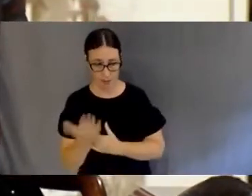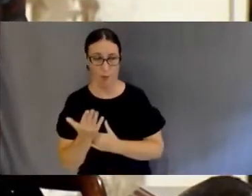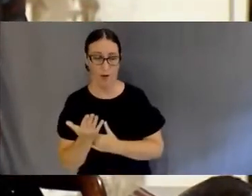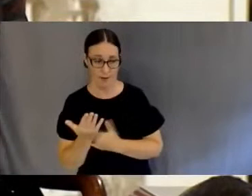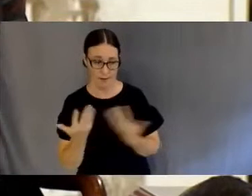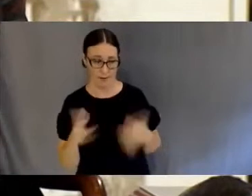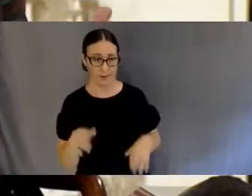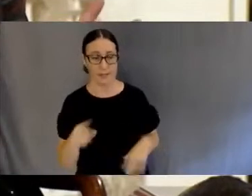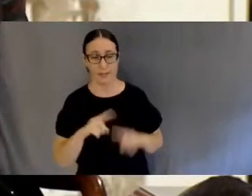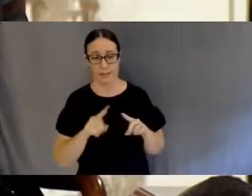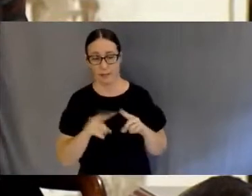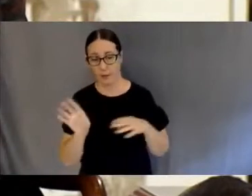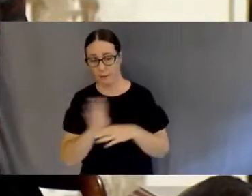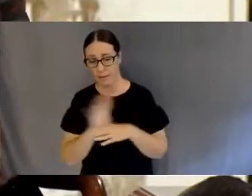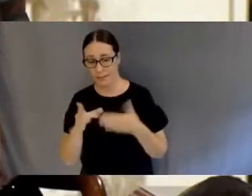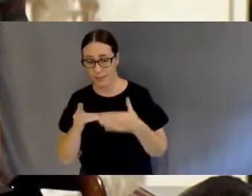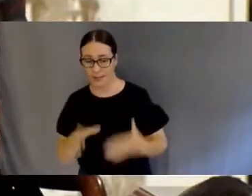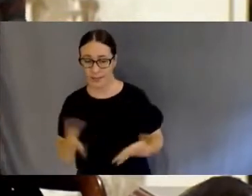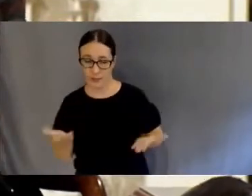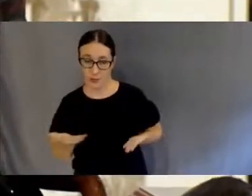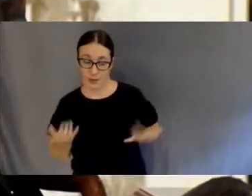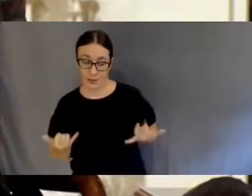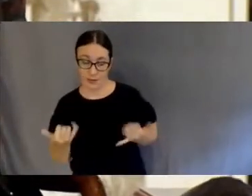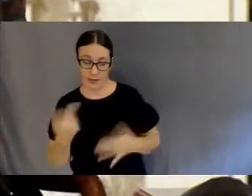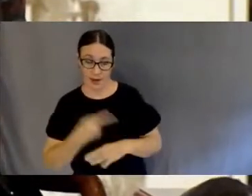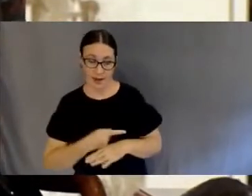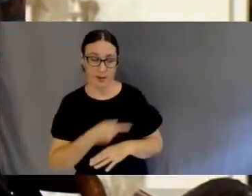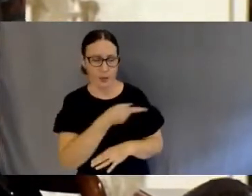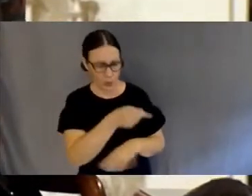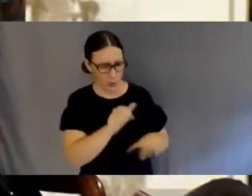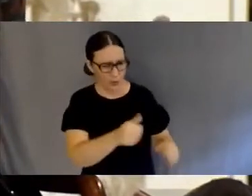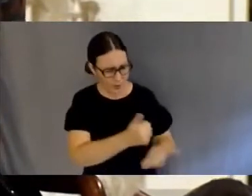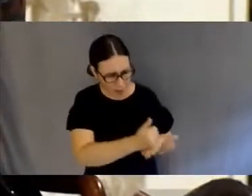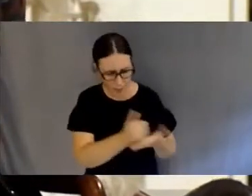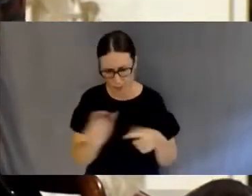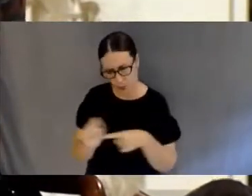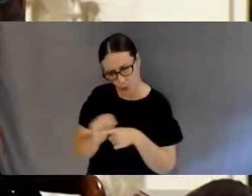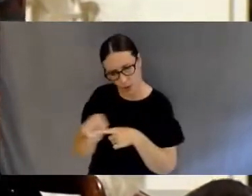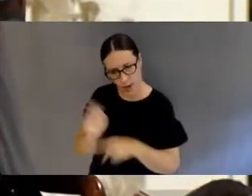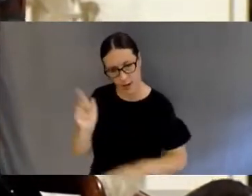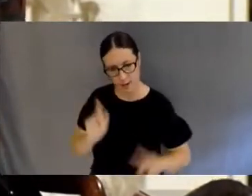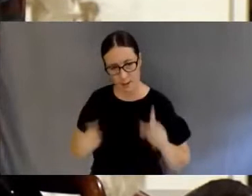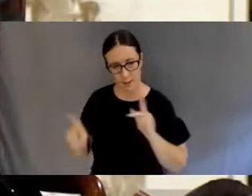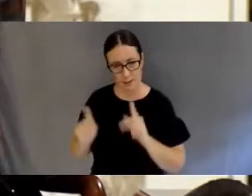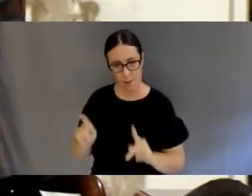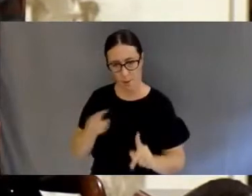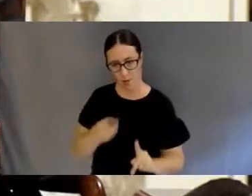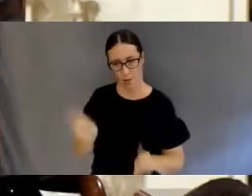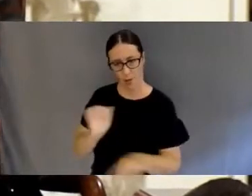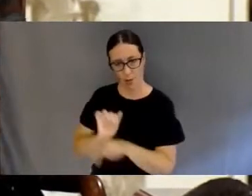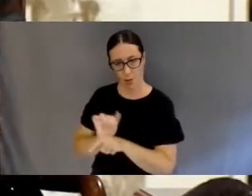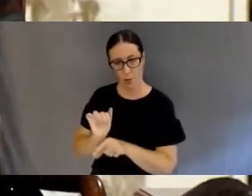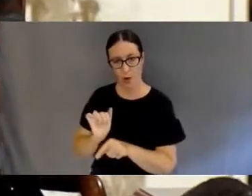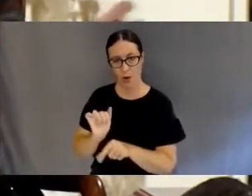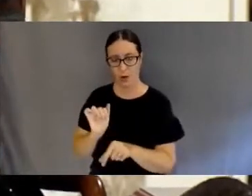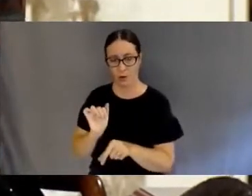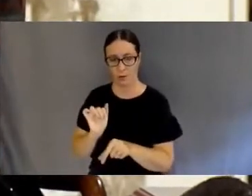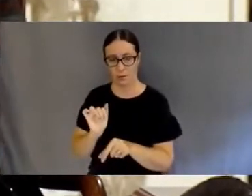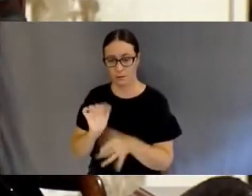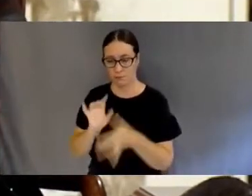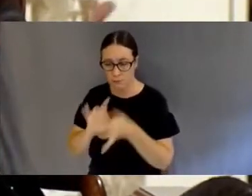business leaders who are here today. You can help train people to work and to